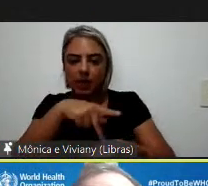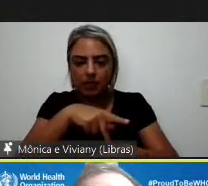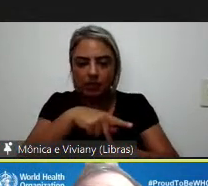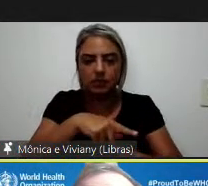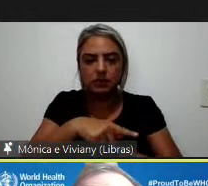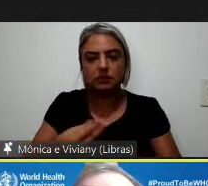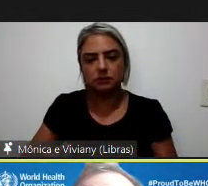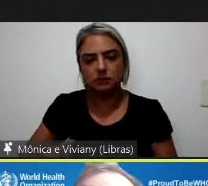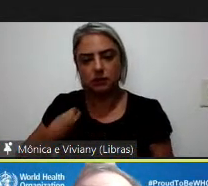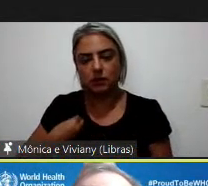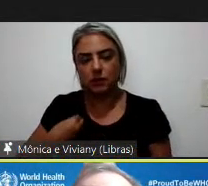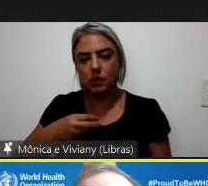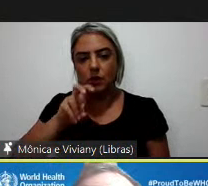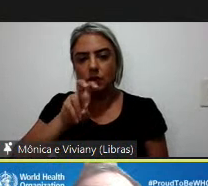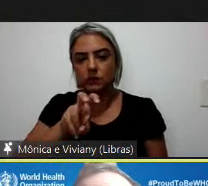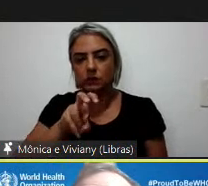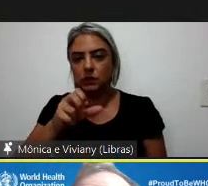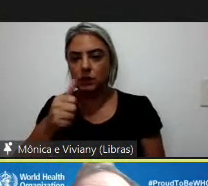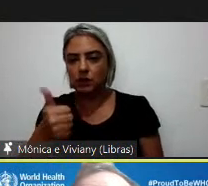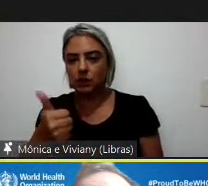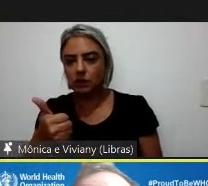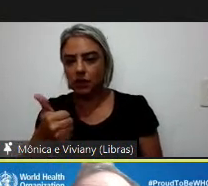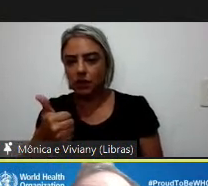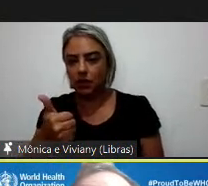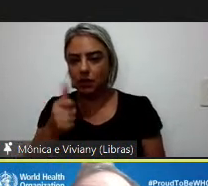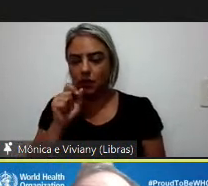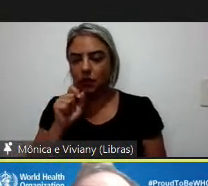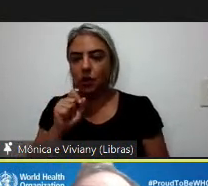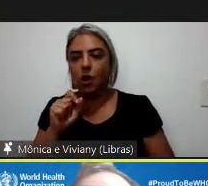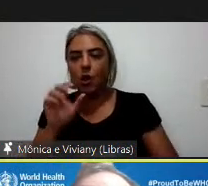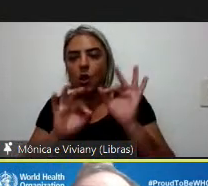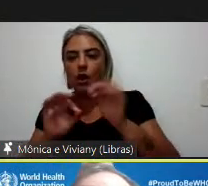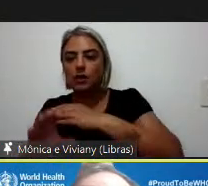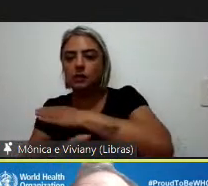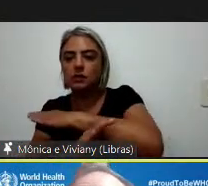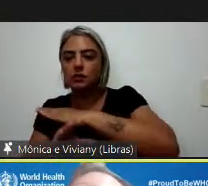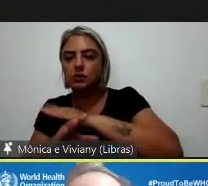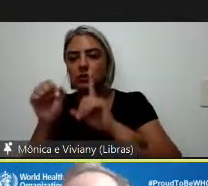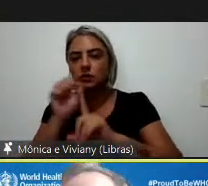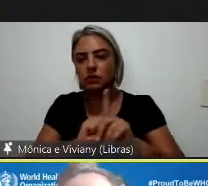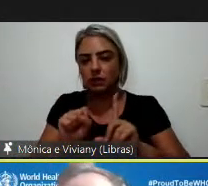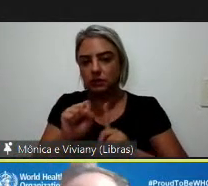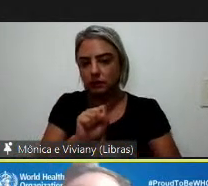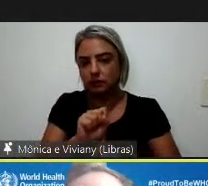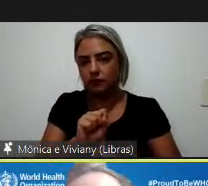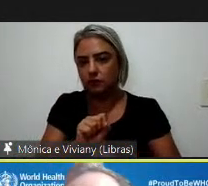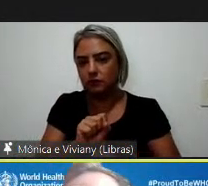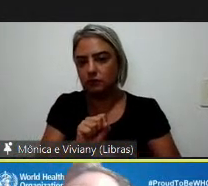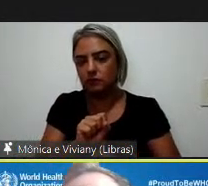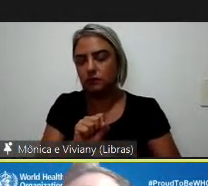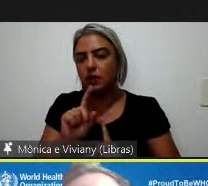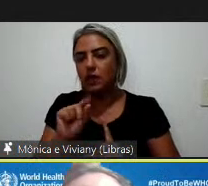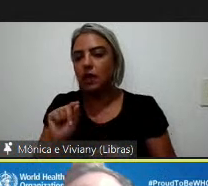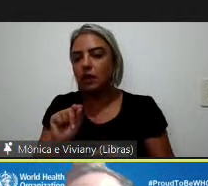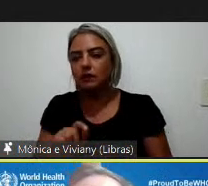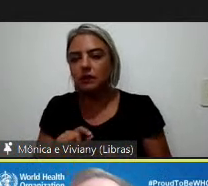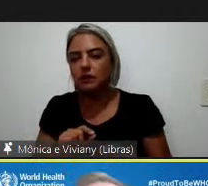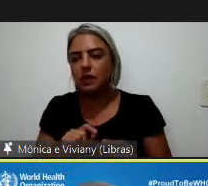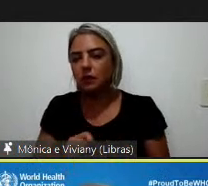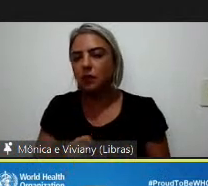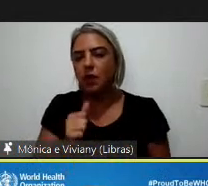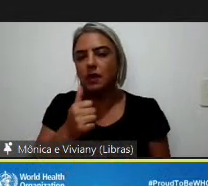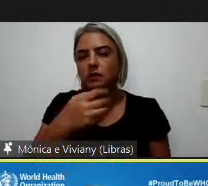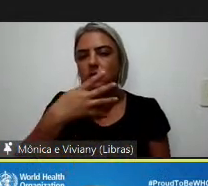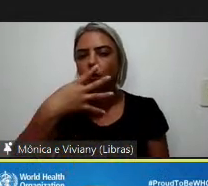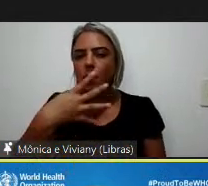51 civil society organizations, and they made almost 400 new commitments,